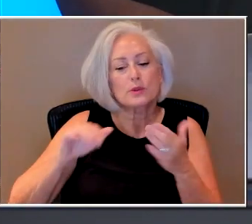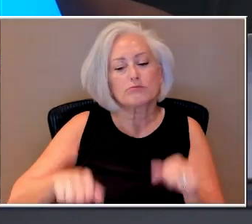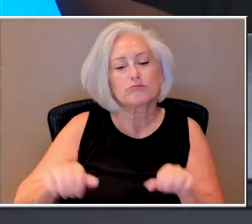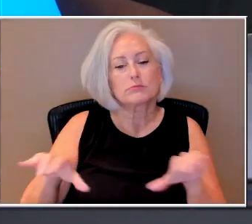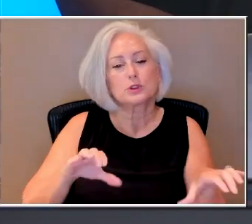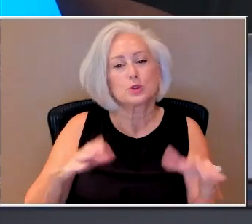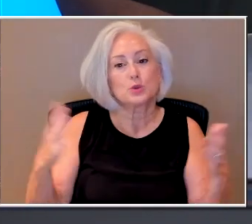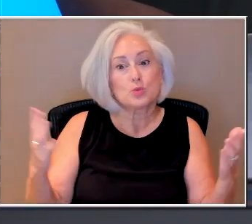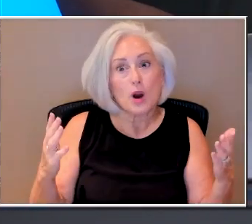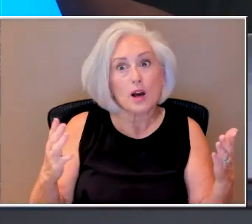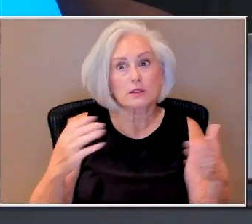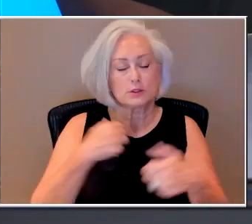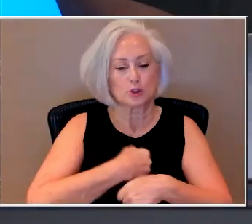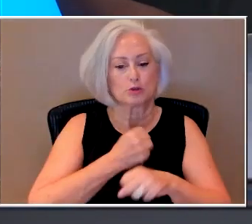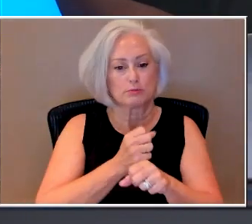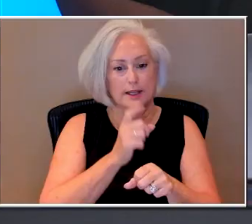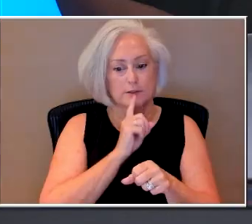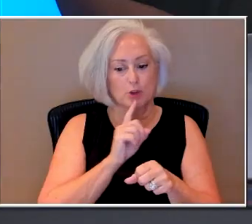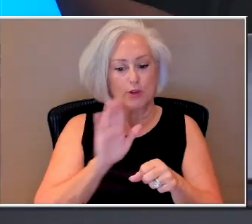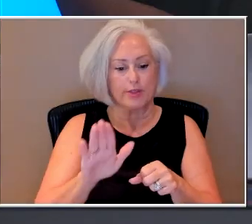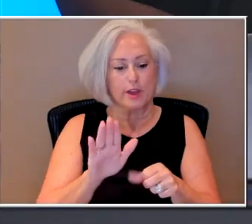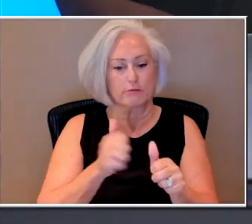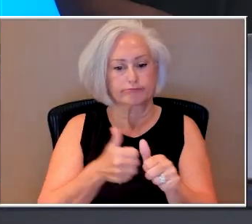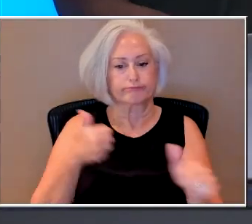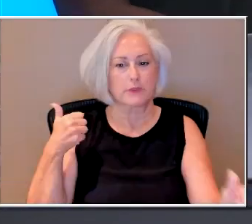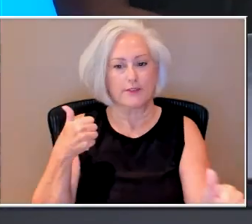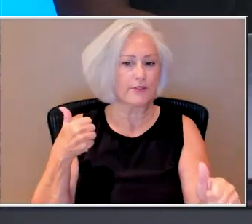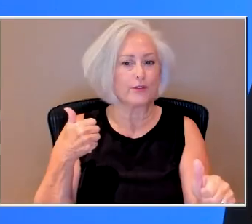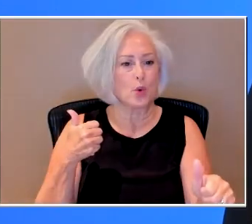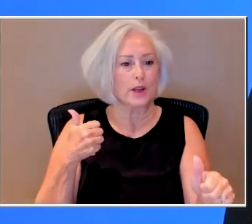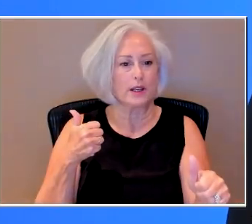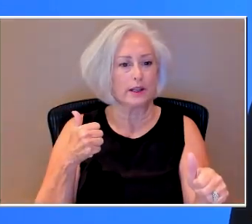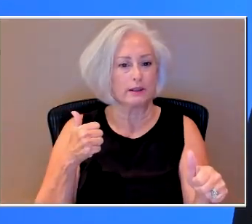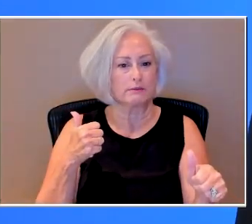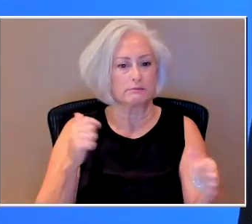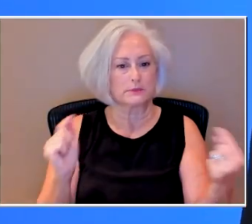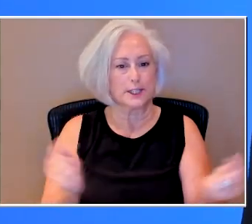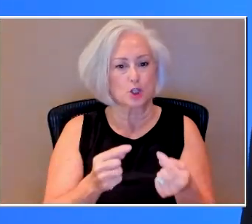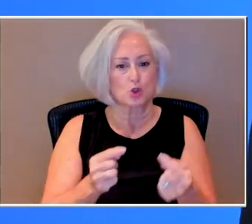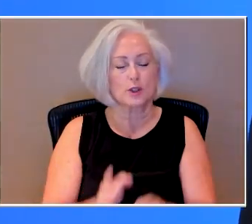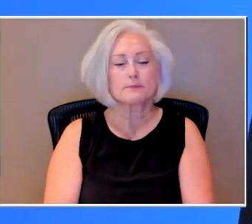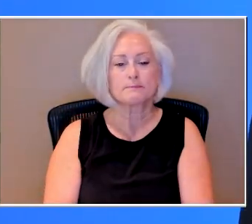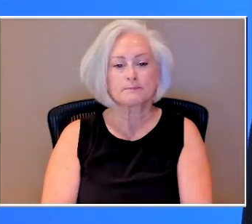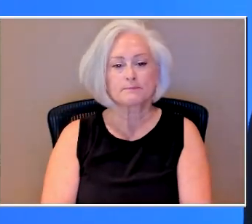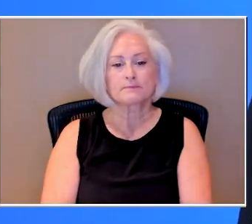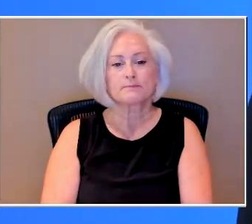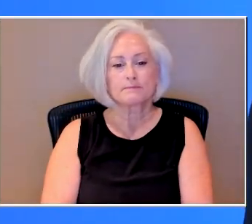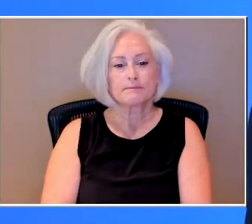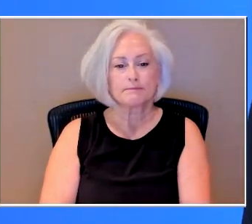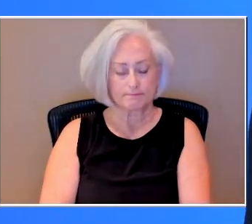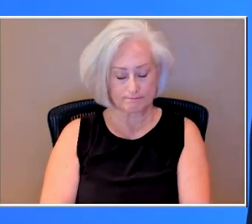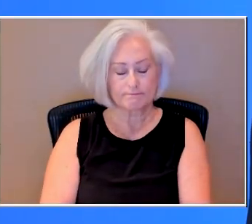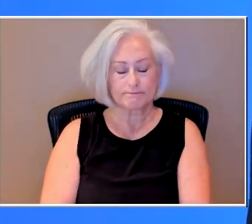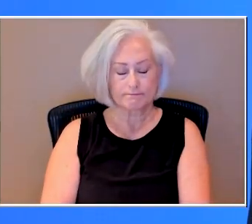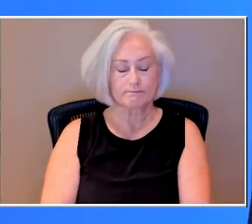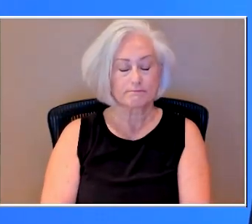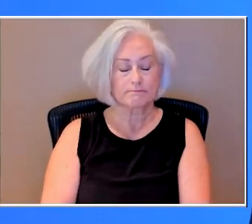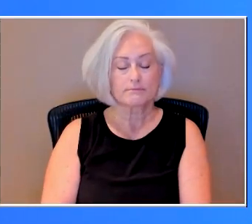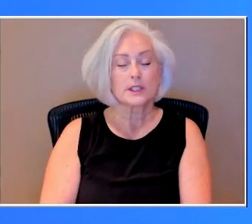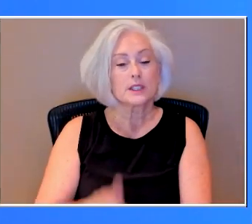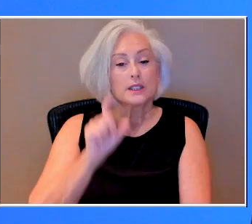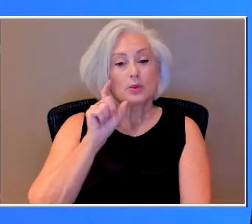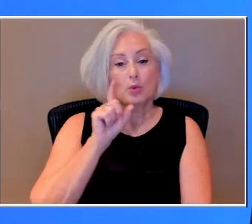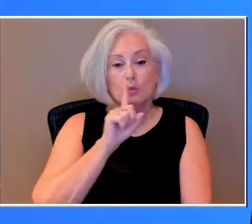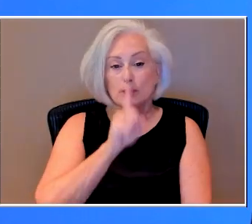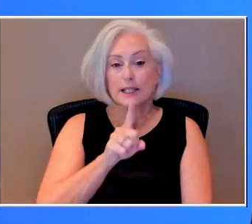do, to make sure that they're making sure that they're staying out of the trenches on that? Really, it comes down to core and